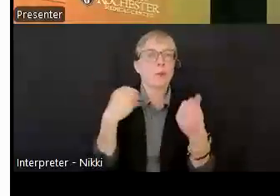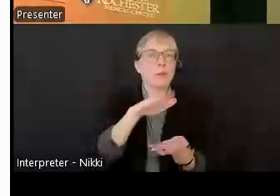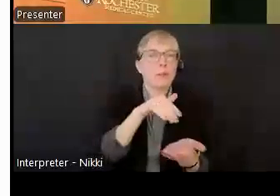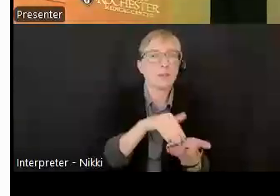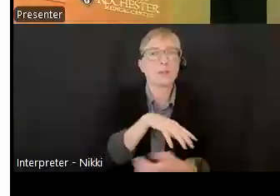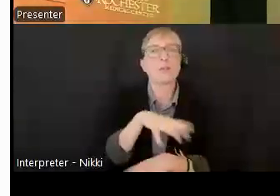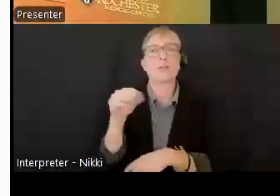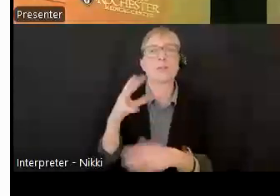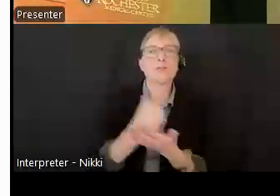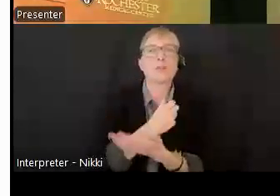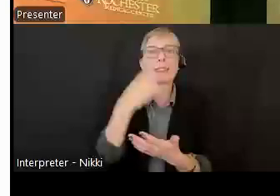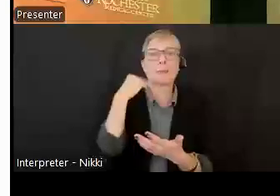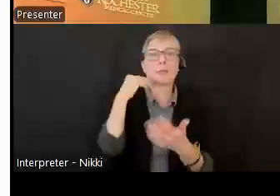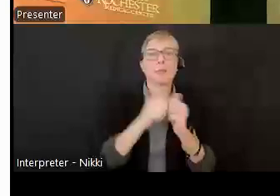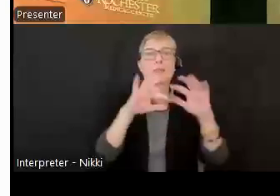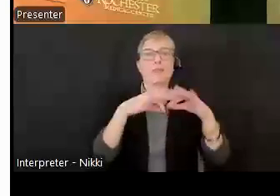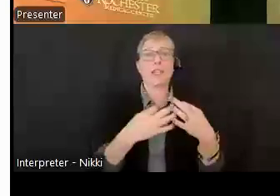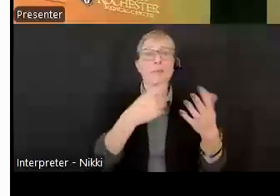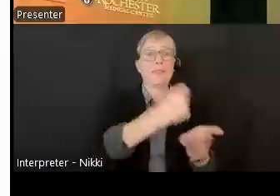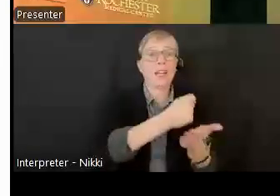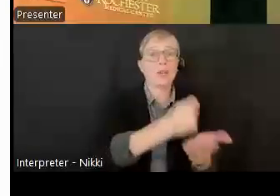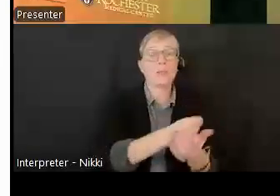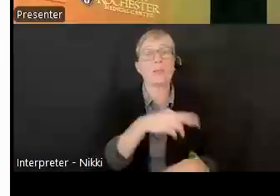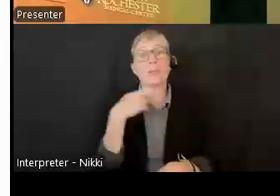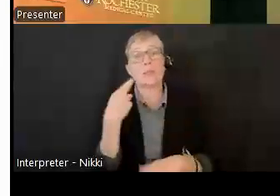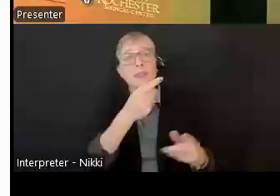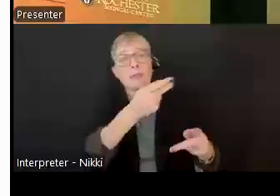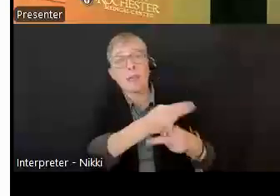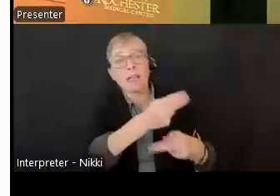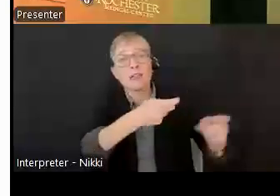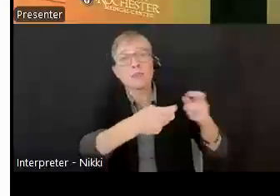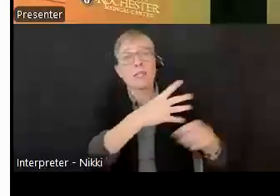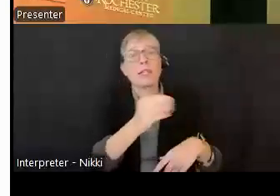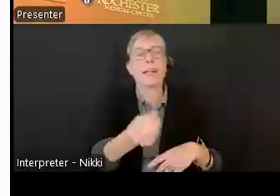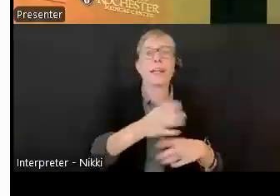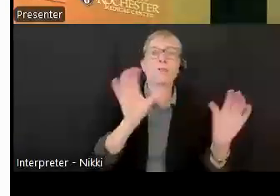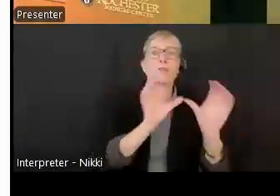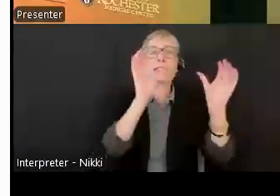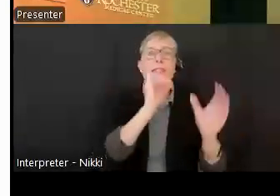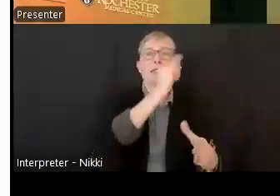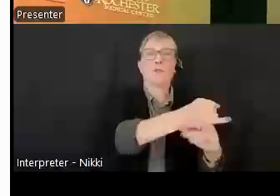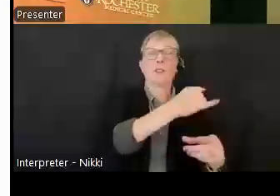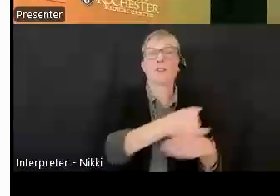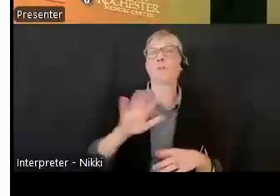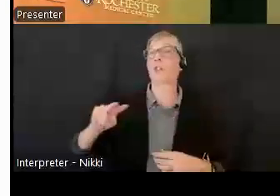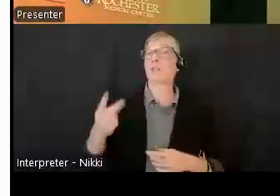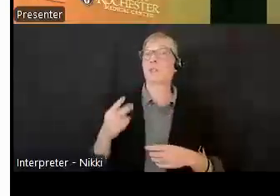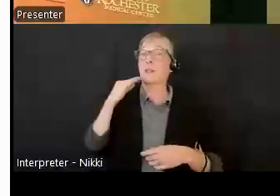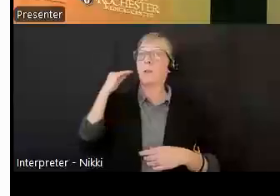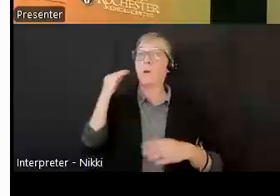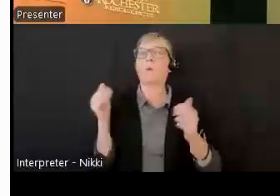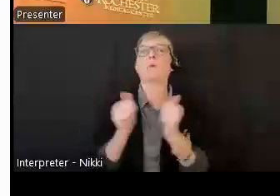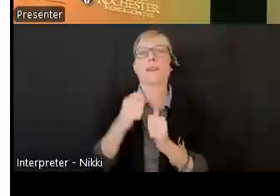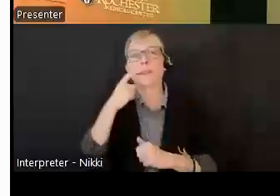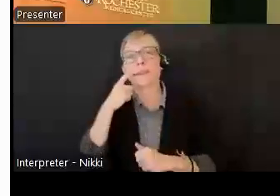and Prevention of Suicide at the University of Rochester Medical Center. Her second home is within Addiction Psychiatry Division, where she will perform